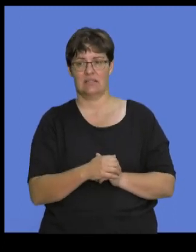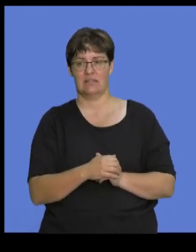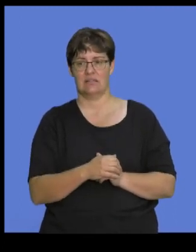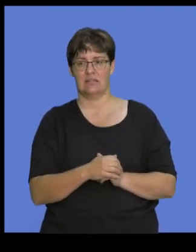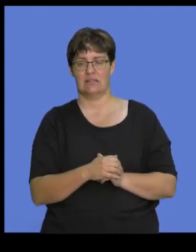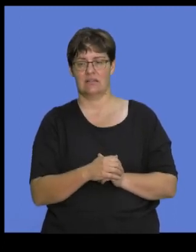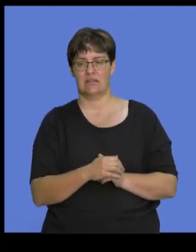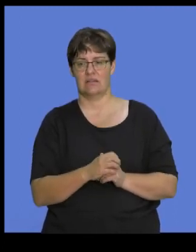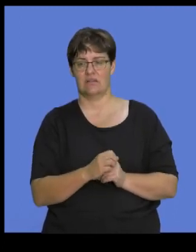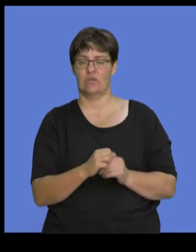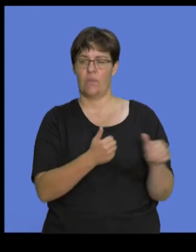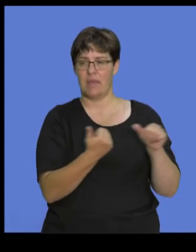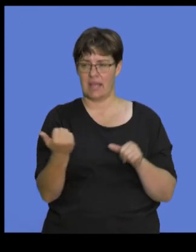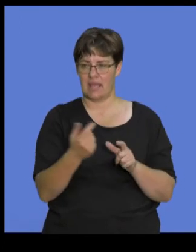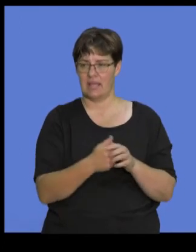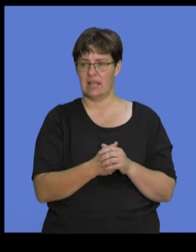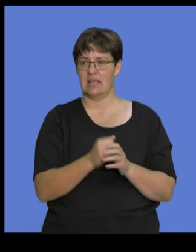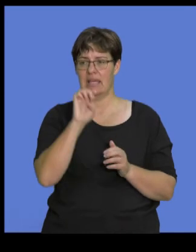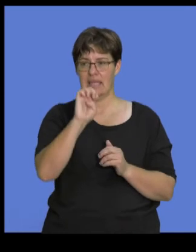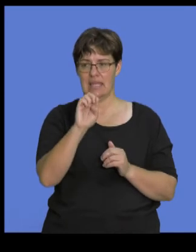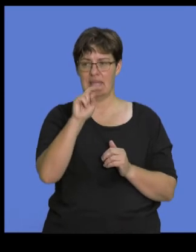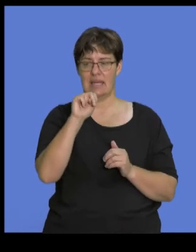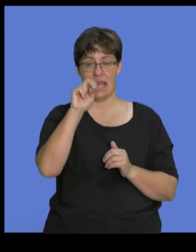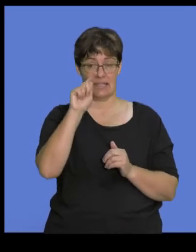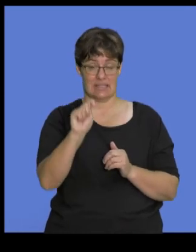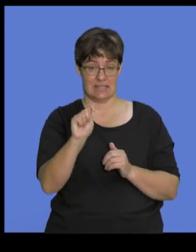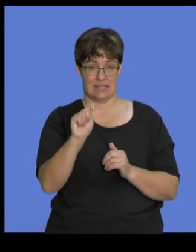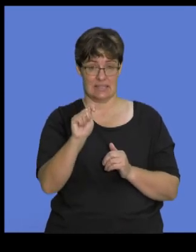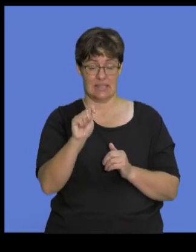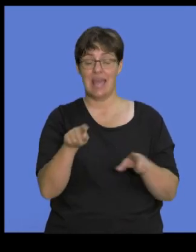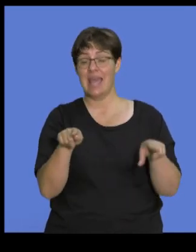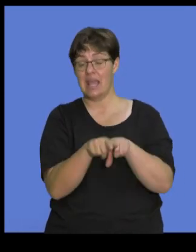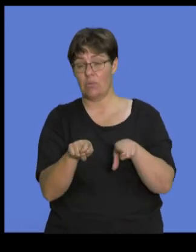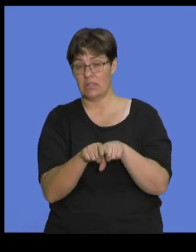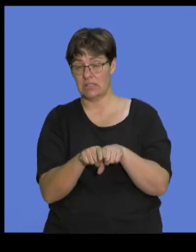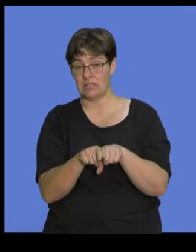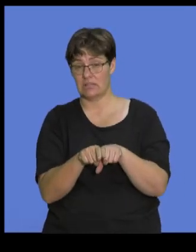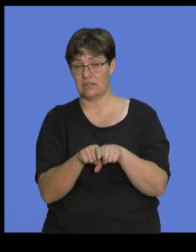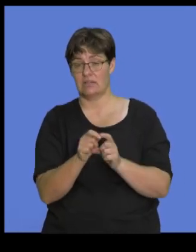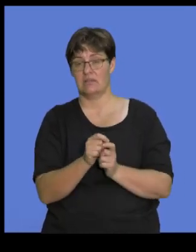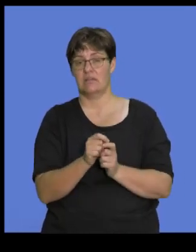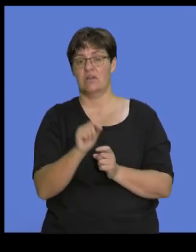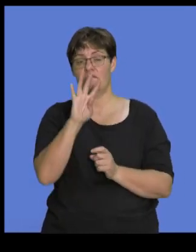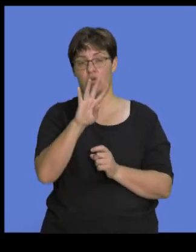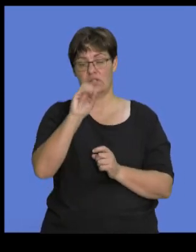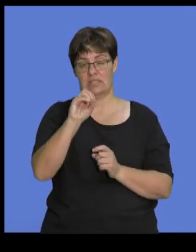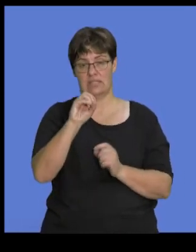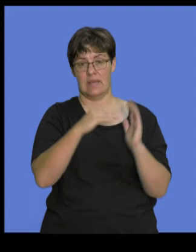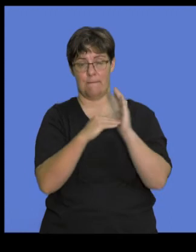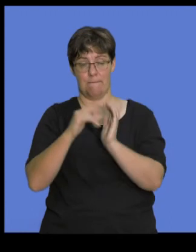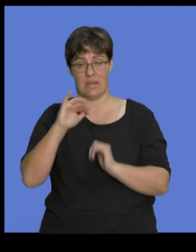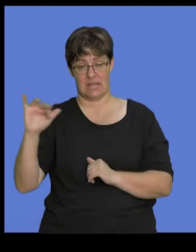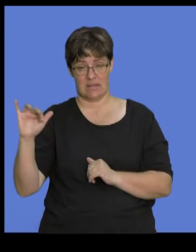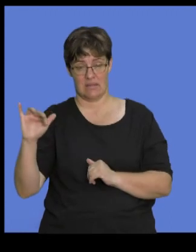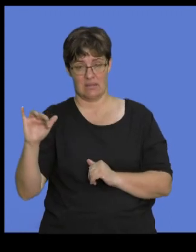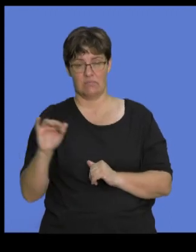back to that, okay, our E net is equals to 40 million, which